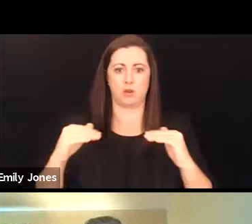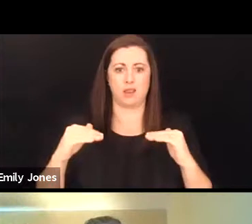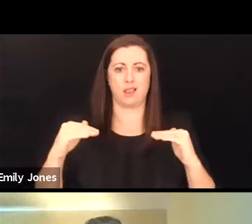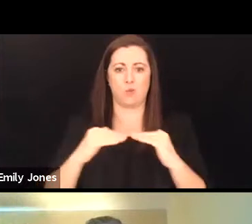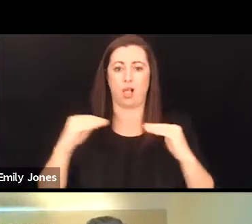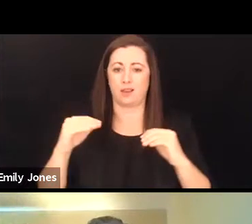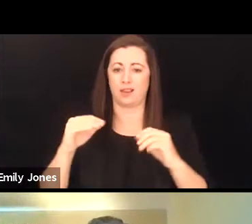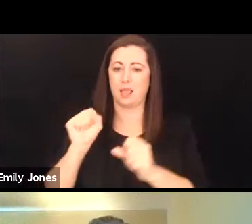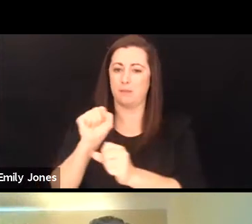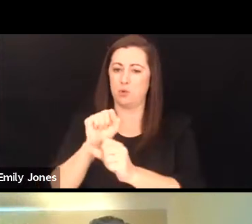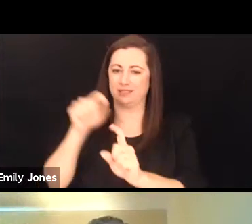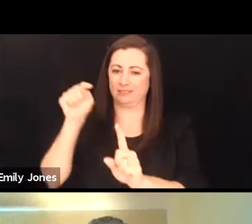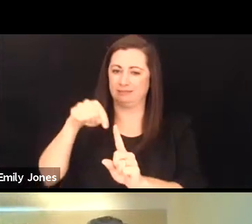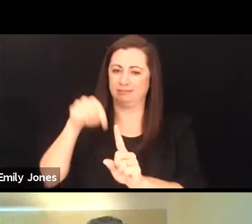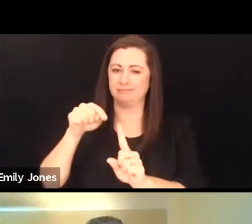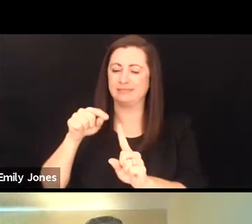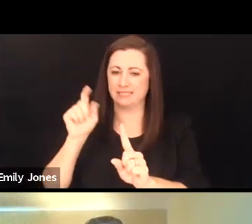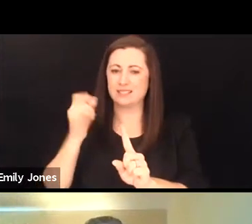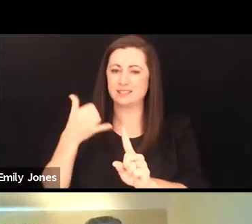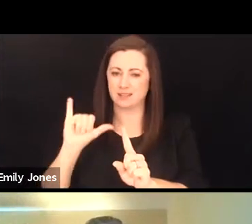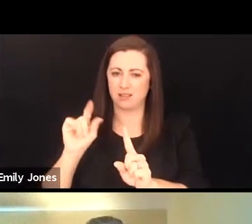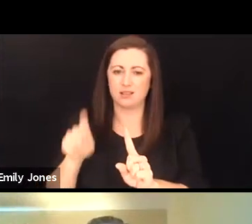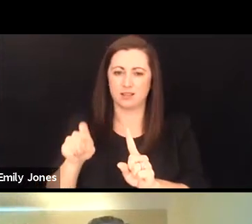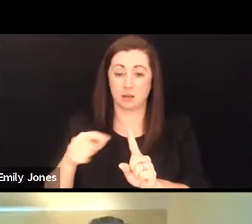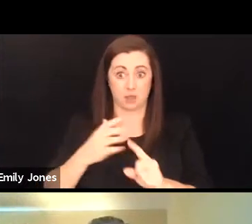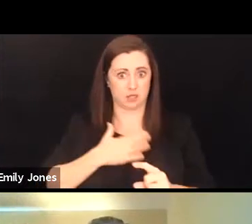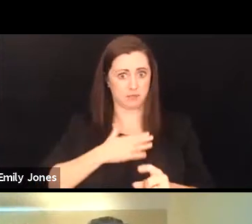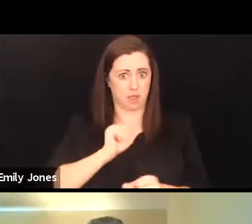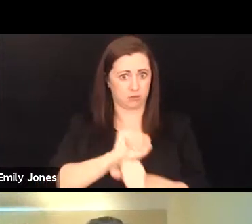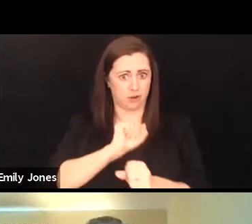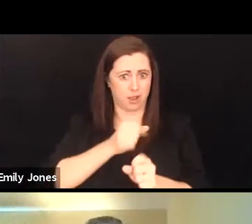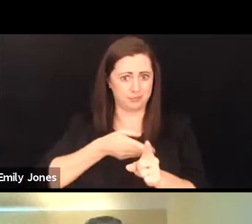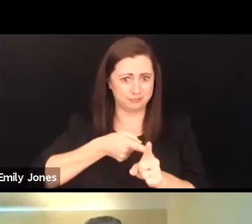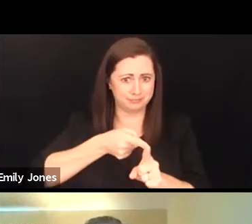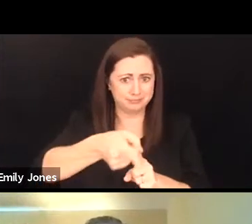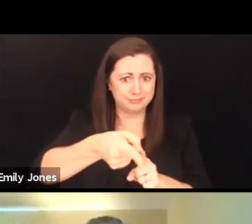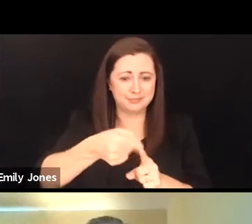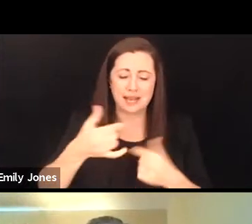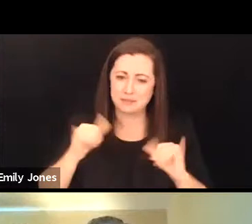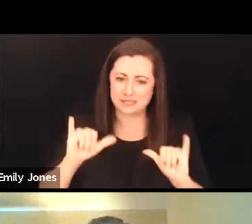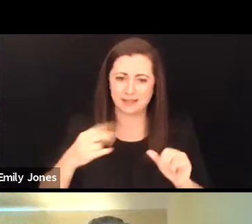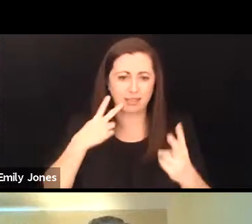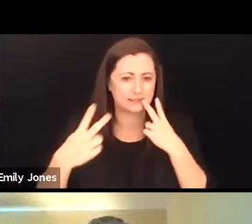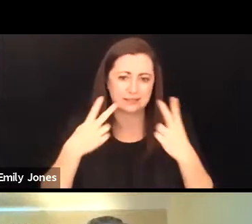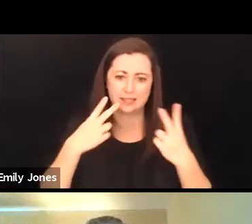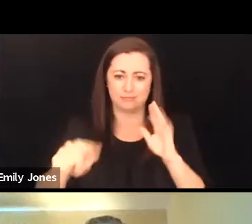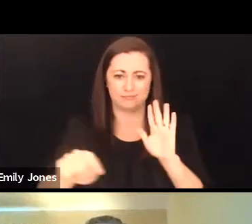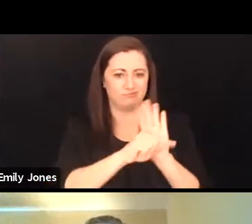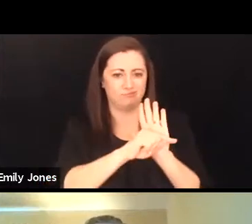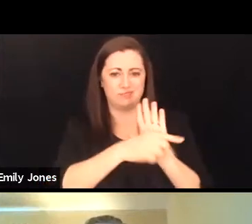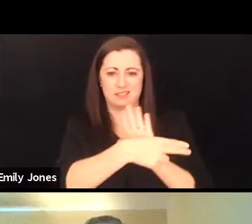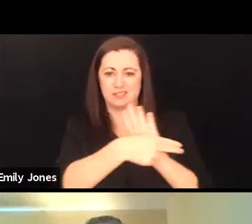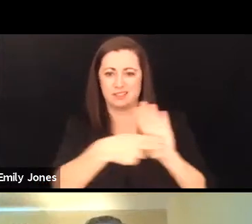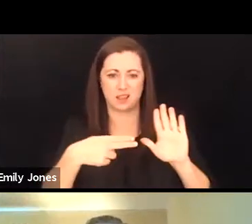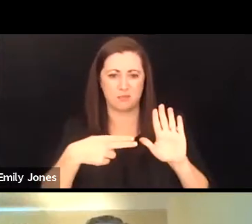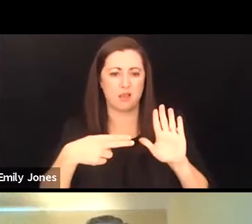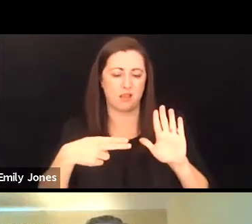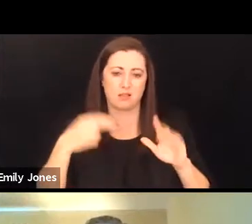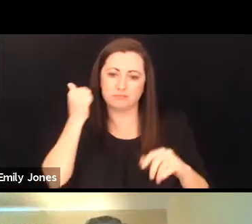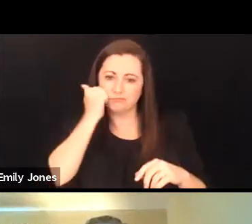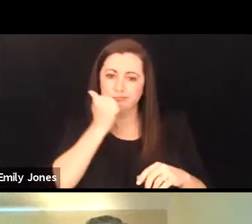area still is, just, you know, and that's what I do for a living. And I still see the stigmas every day, all the